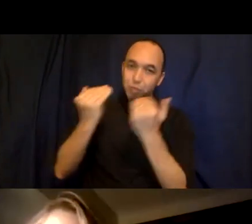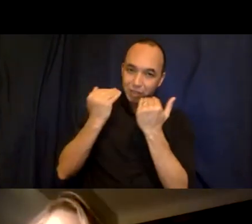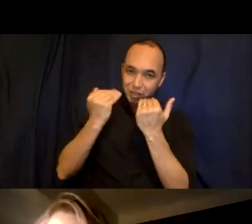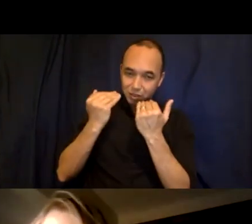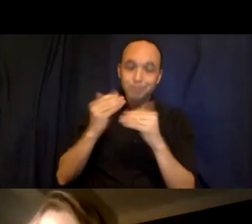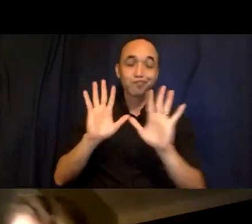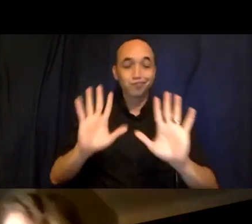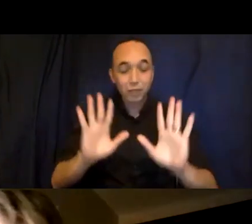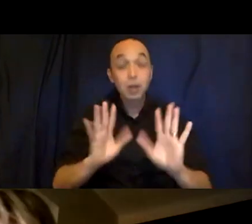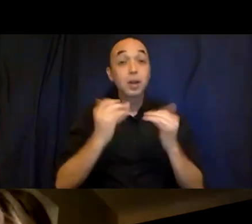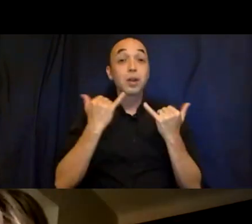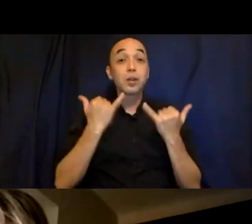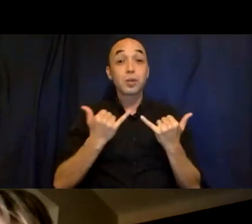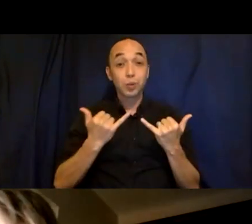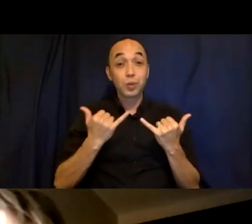today we came